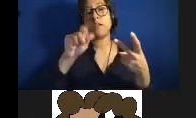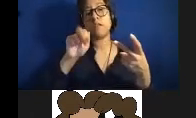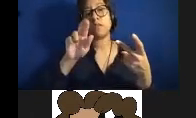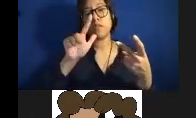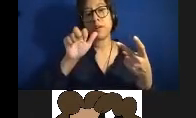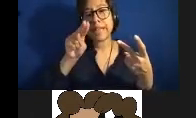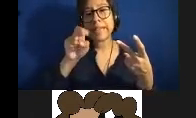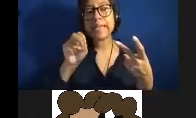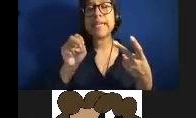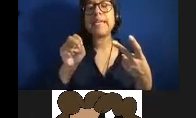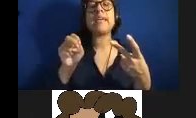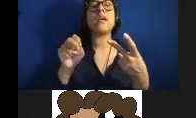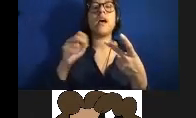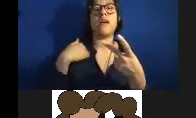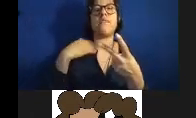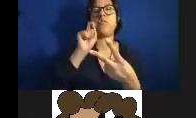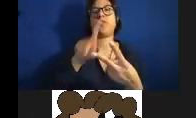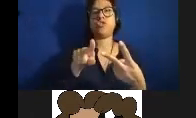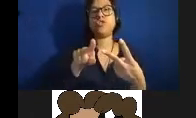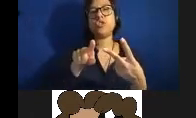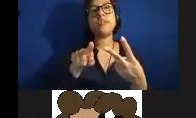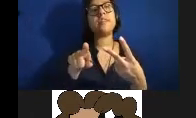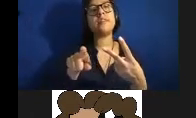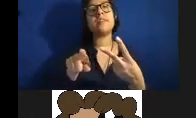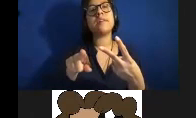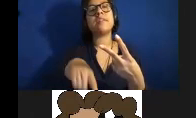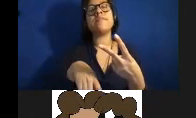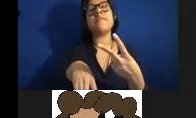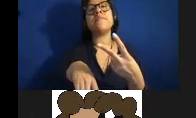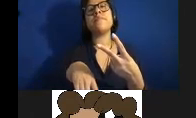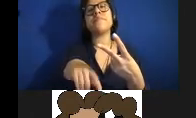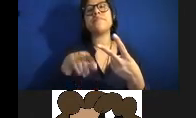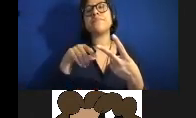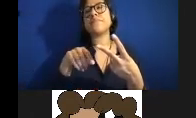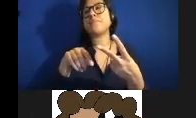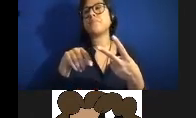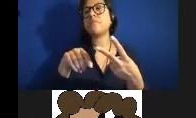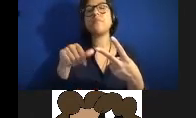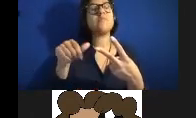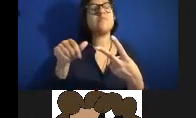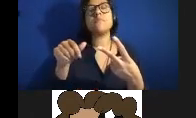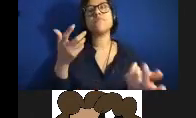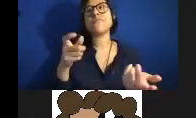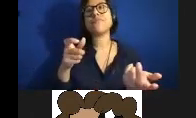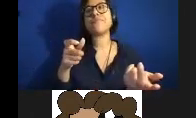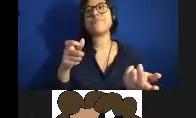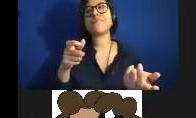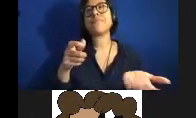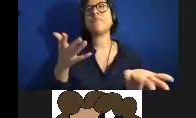riffing off of what Tahuda just said around, you know, it wasn't the fault of